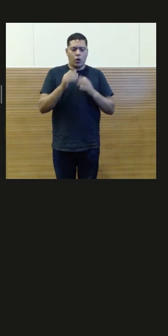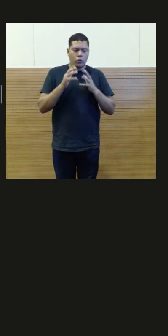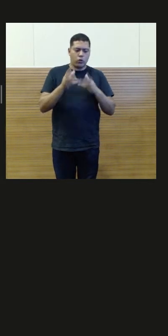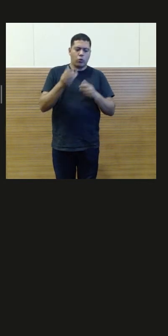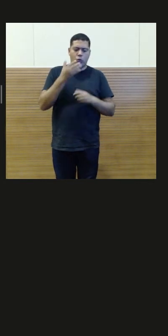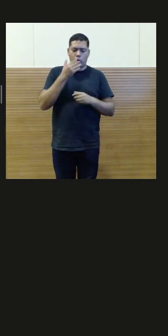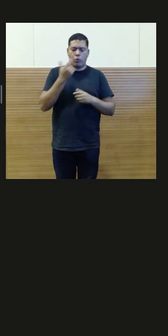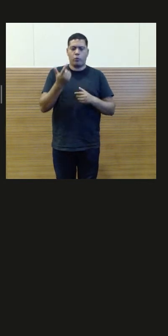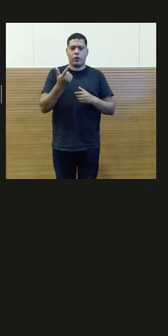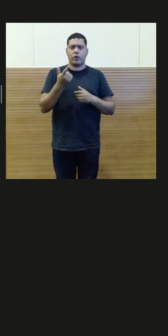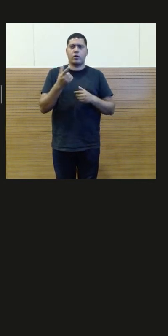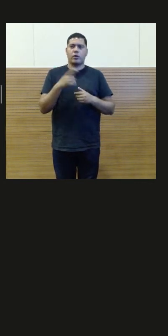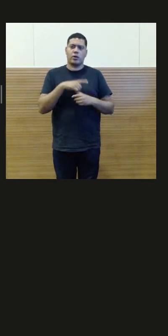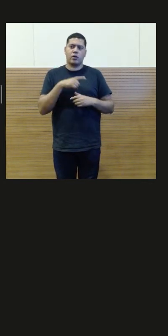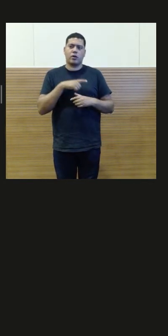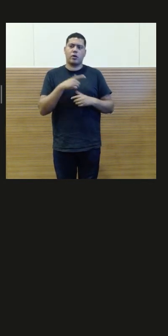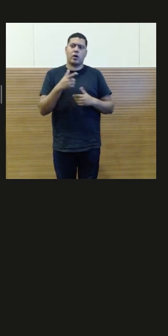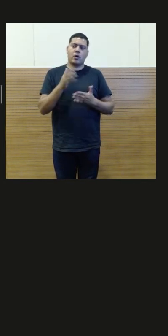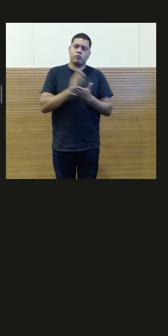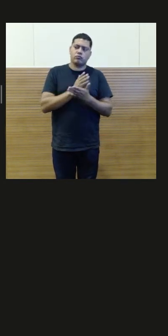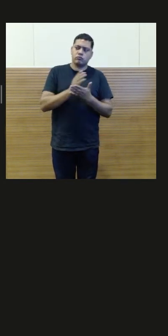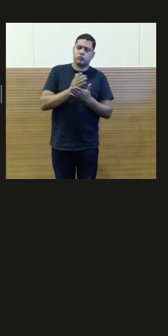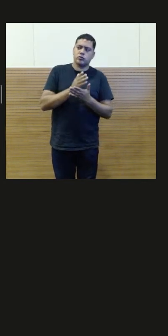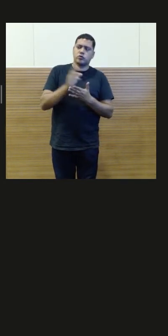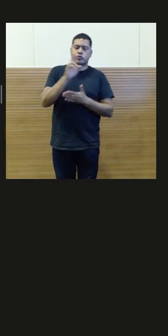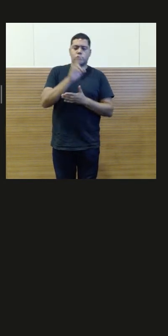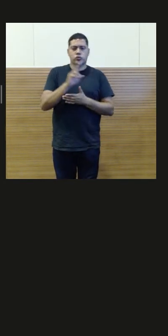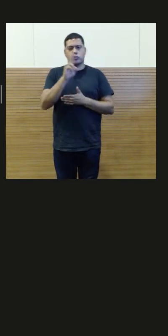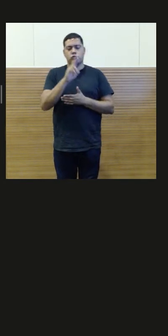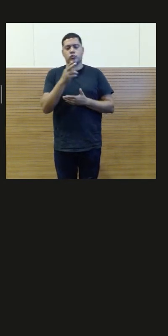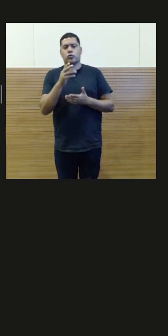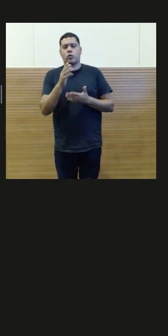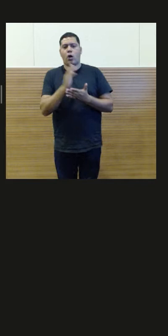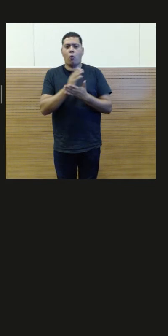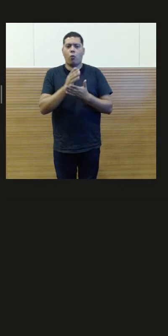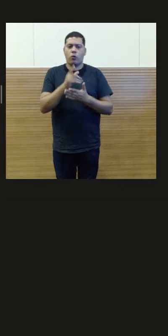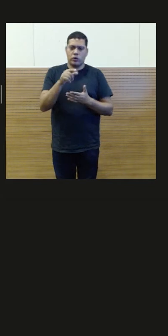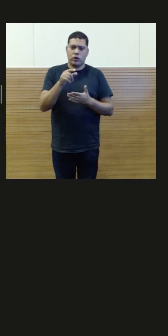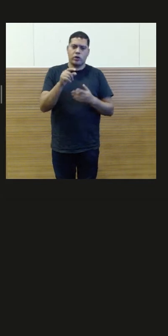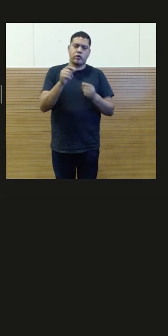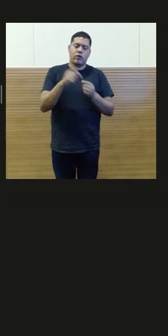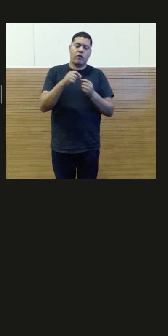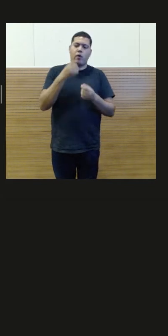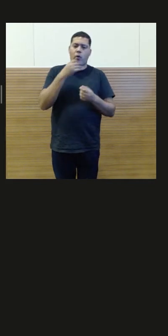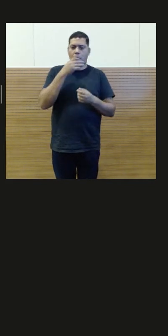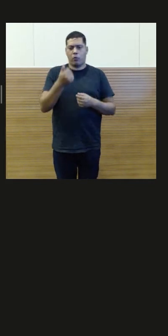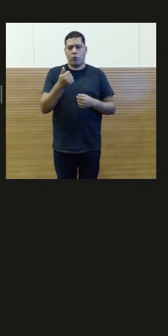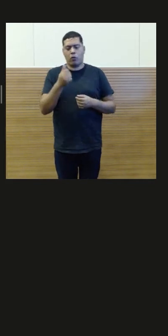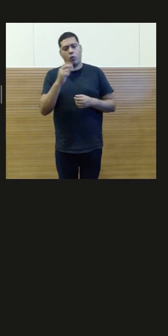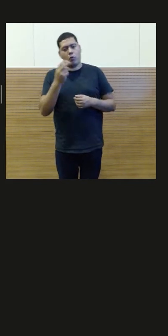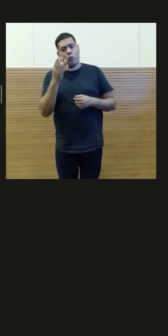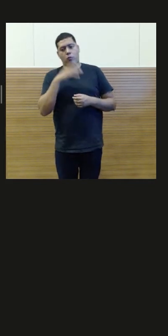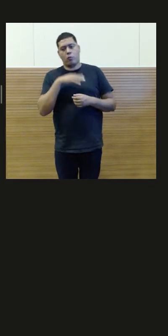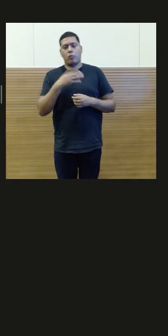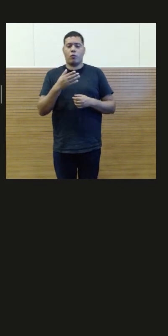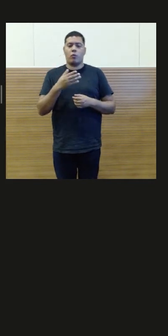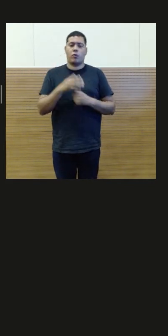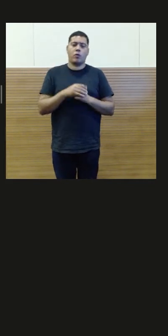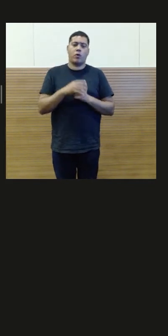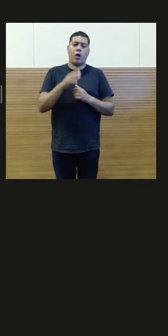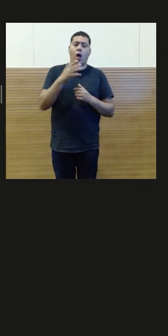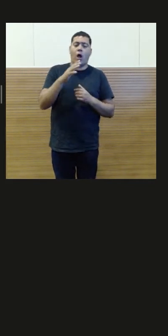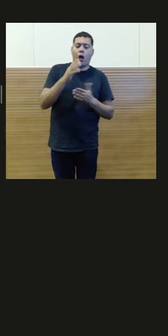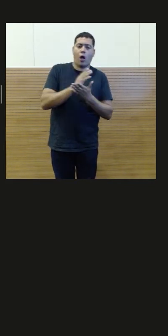individual processes are benign or neutral. Some are malign, such as the partial hydrogenation of oils that